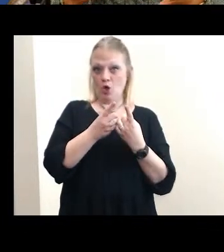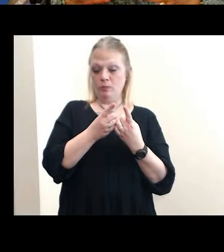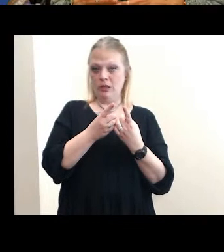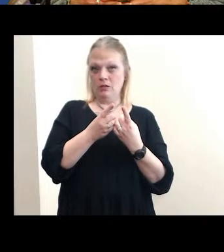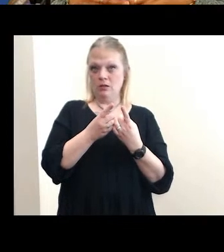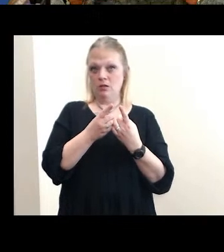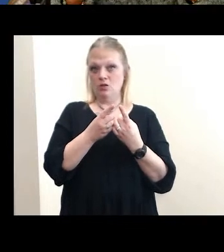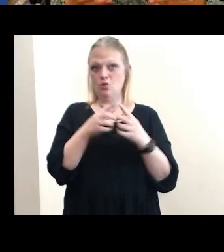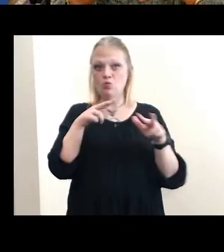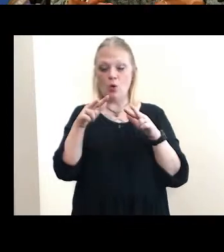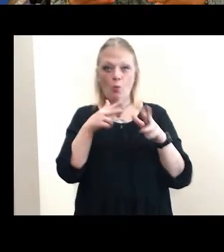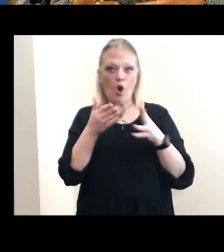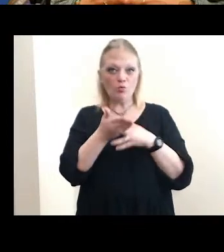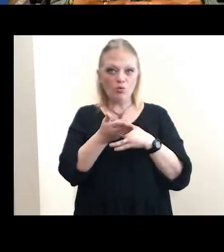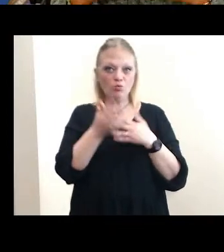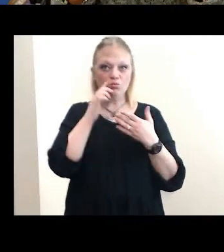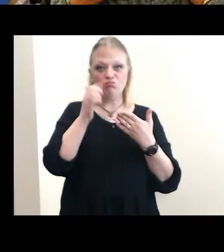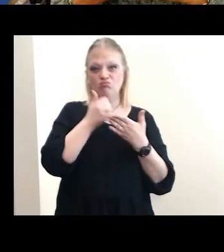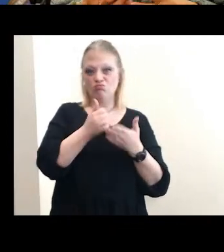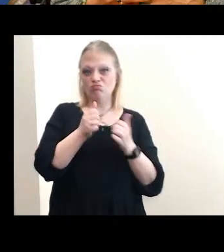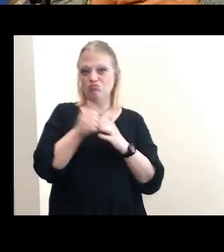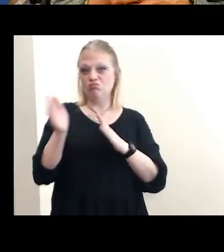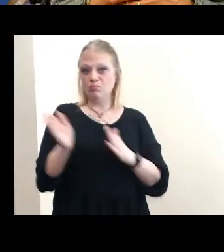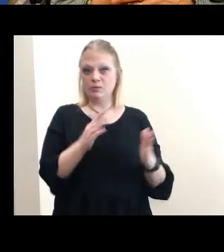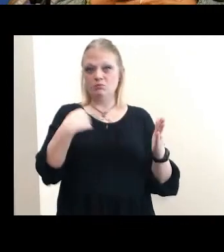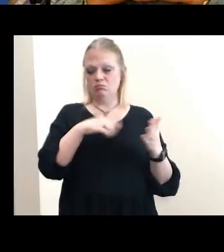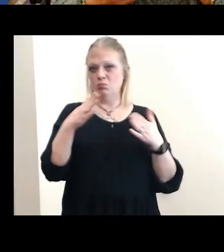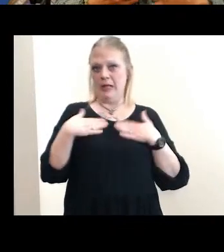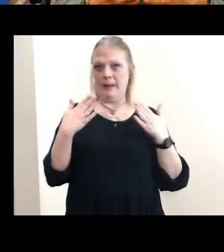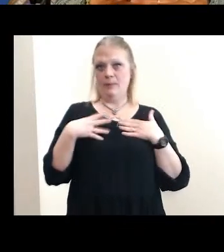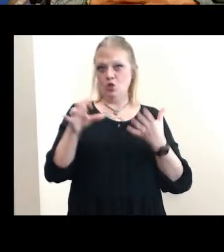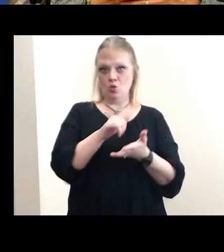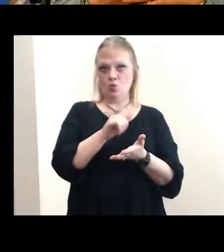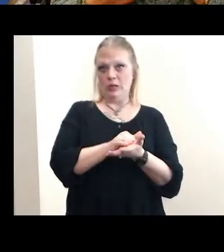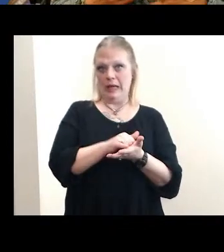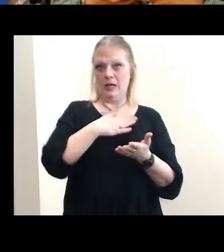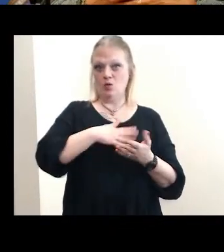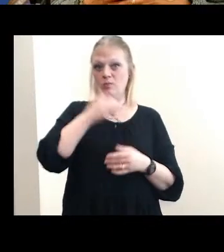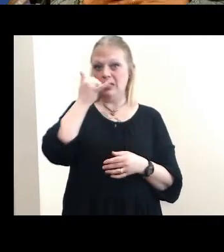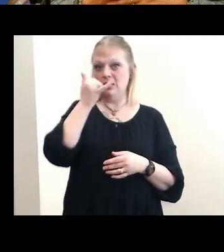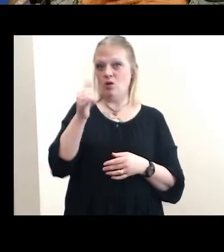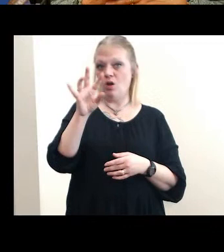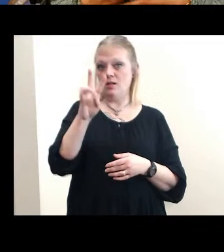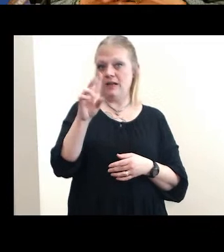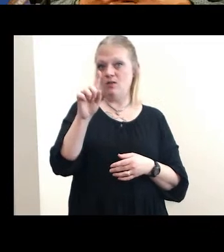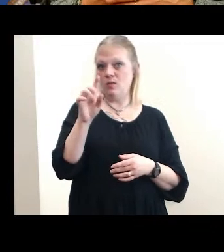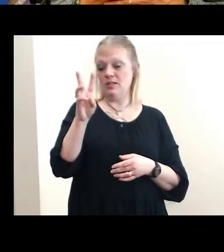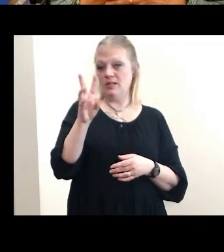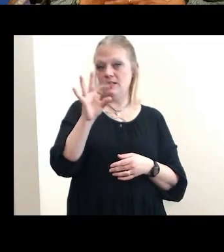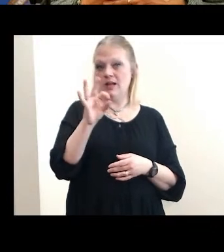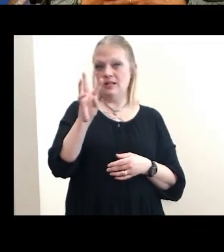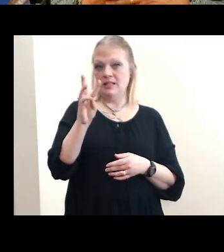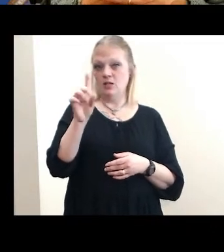a walkthrough and help you with your planning, we are happy to do that. So please call